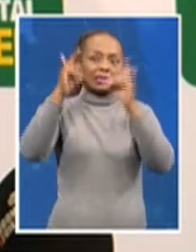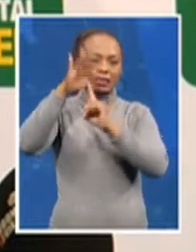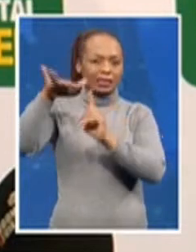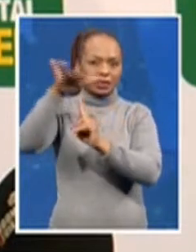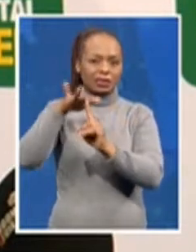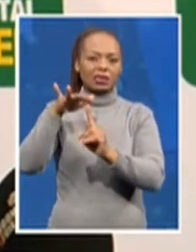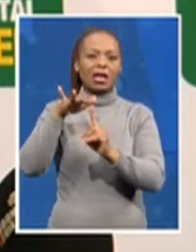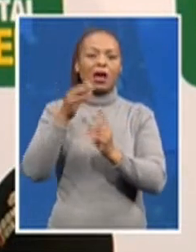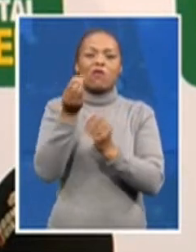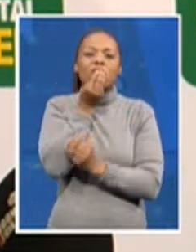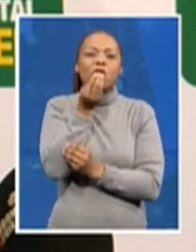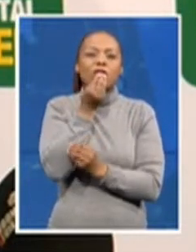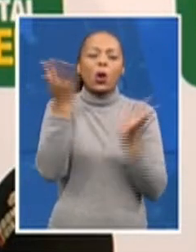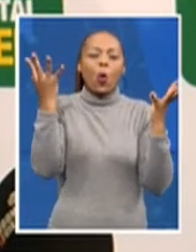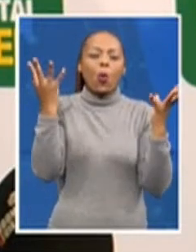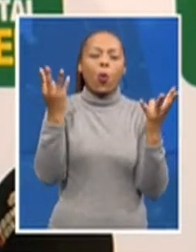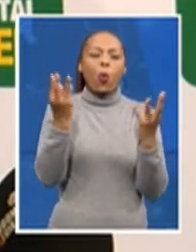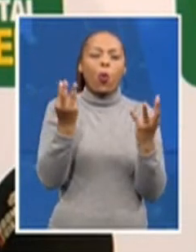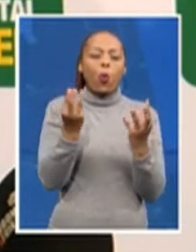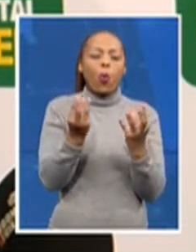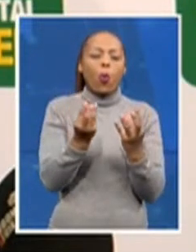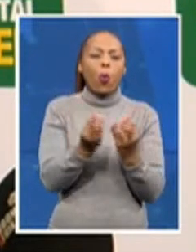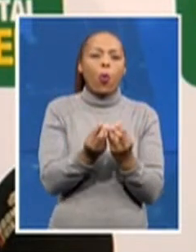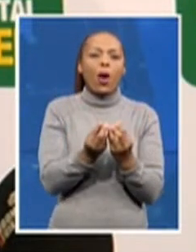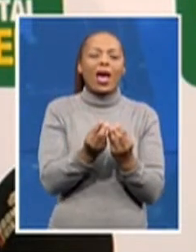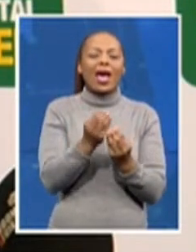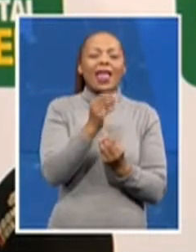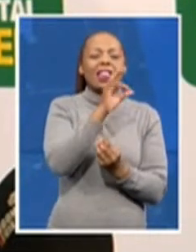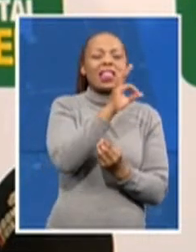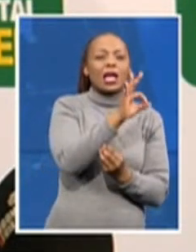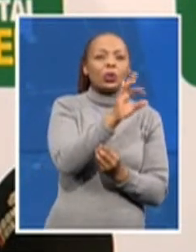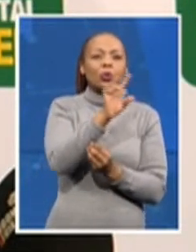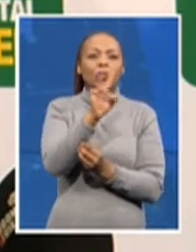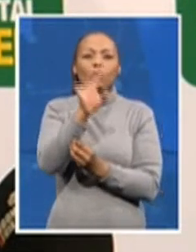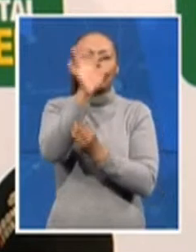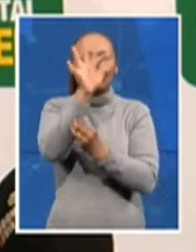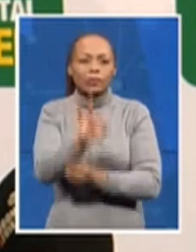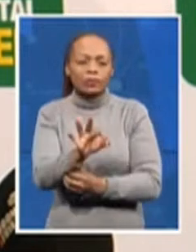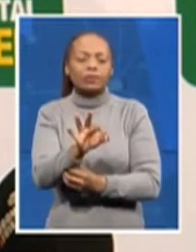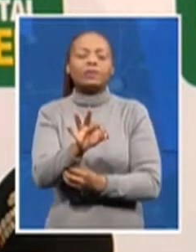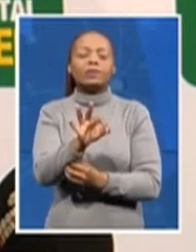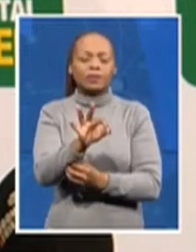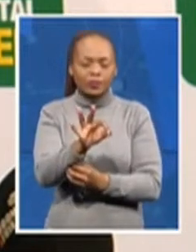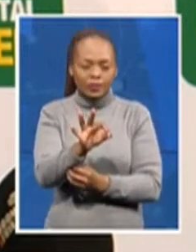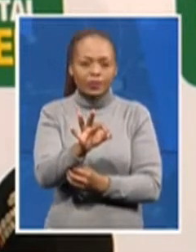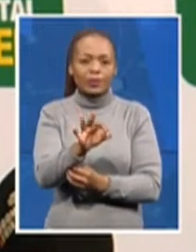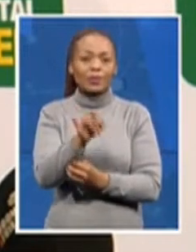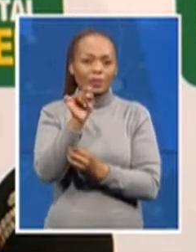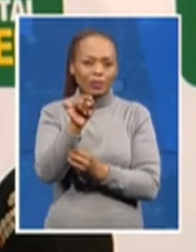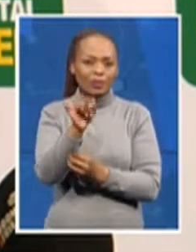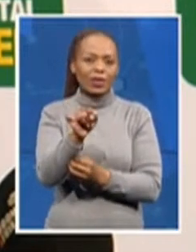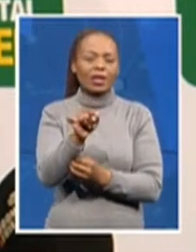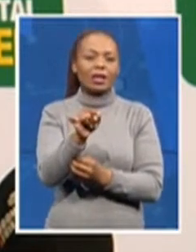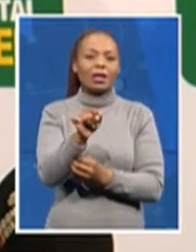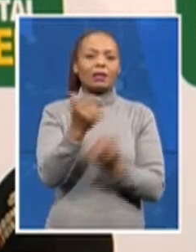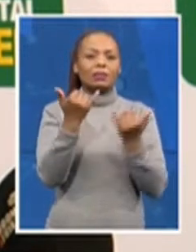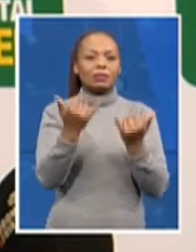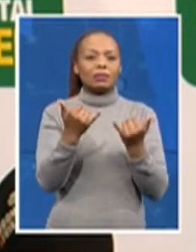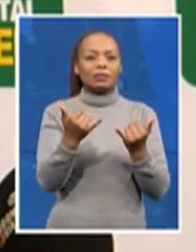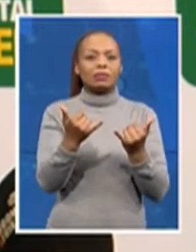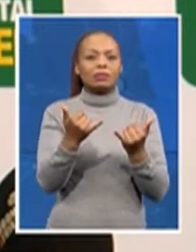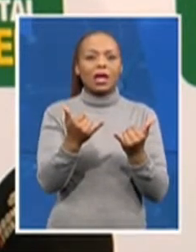about 32% are at a moderate food shortage. Only